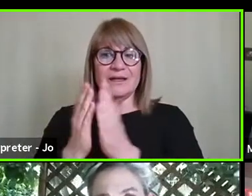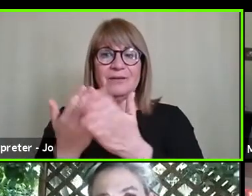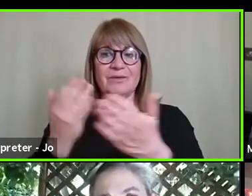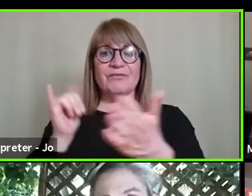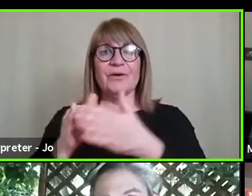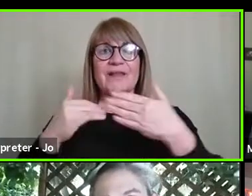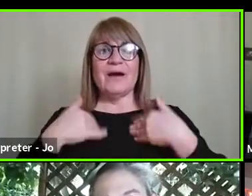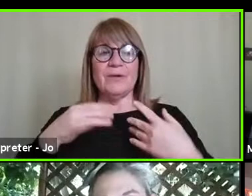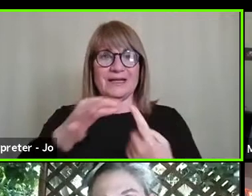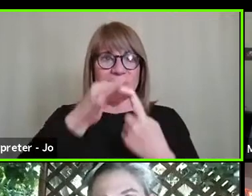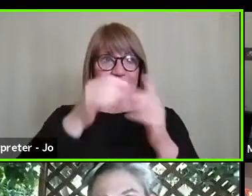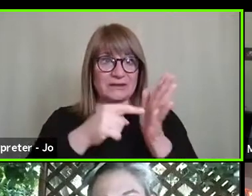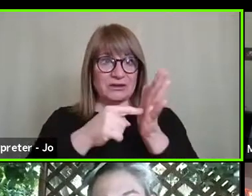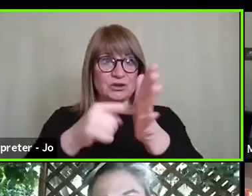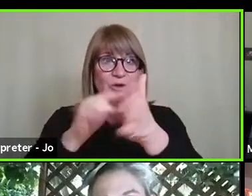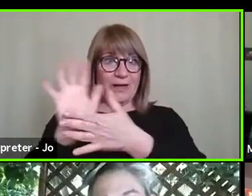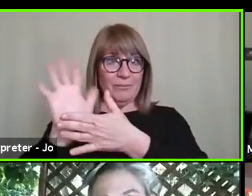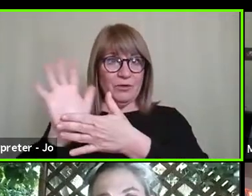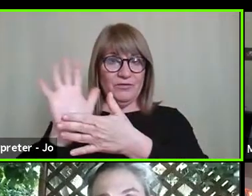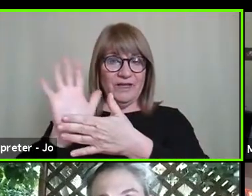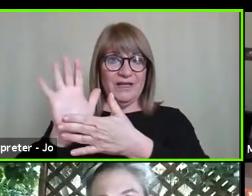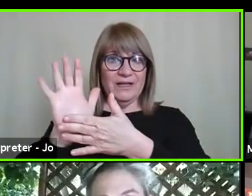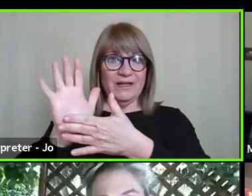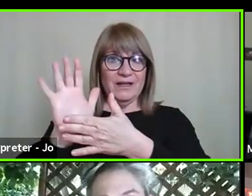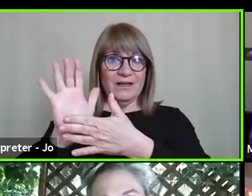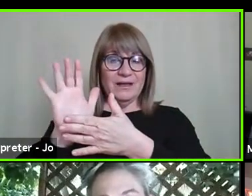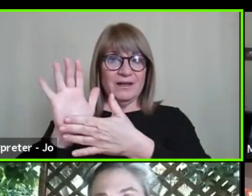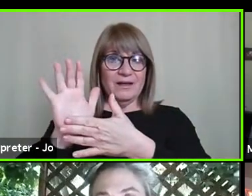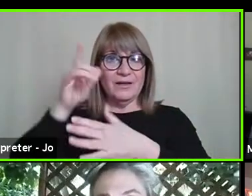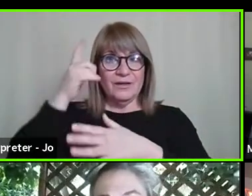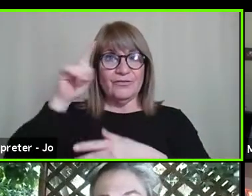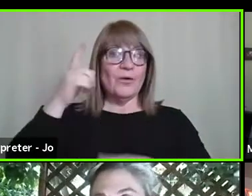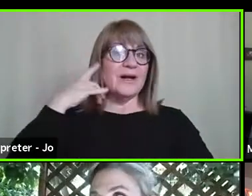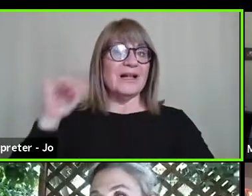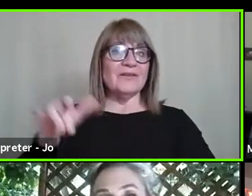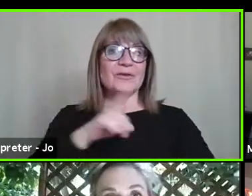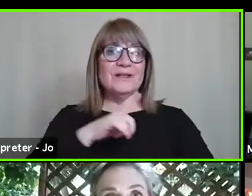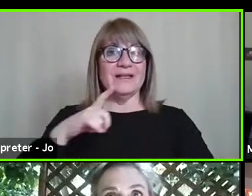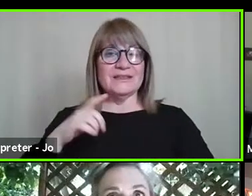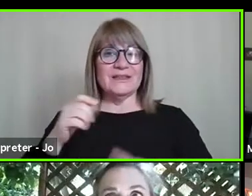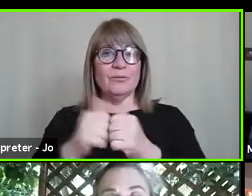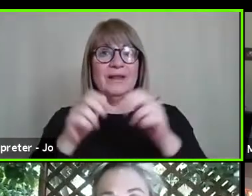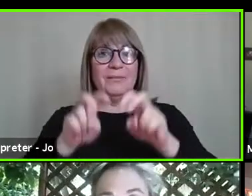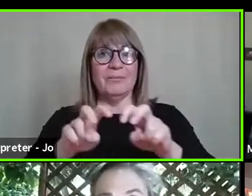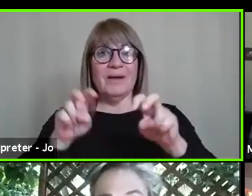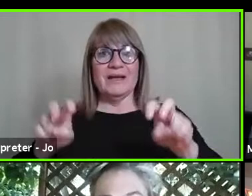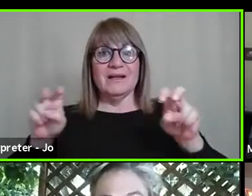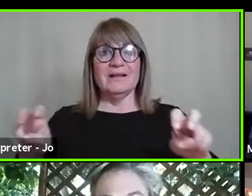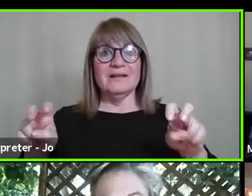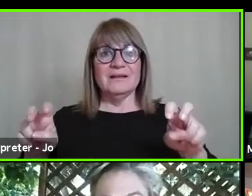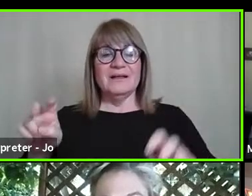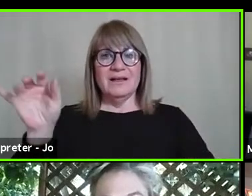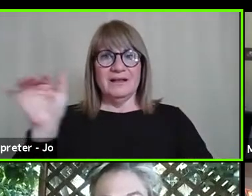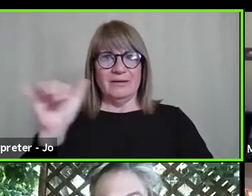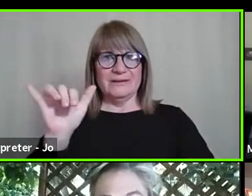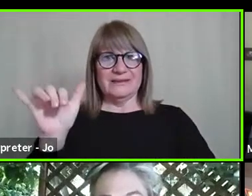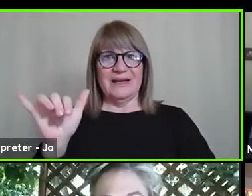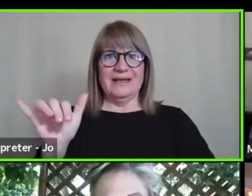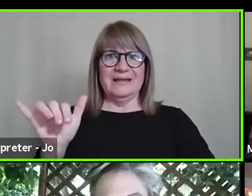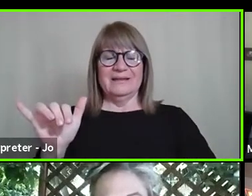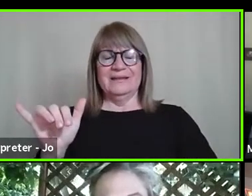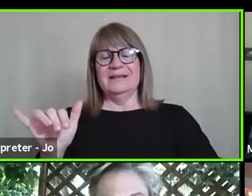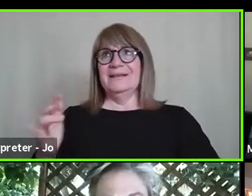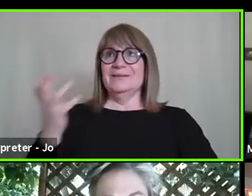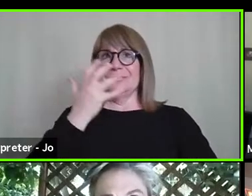screening of the film for california legislators with a panel that was like kind of a historically spectacular